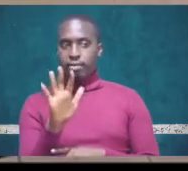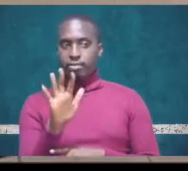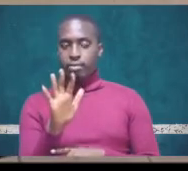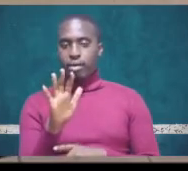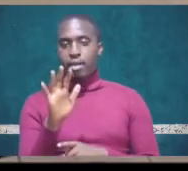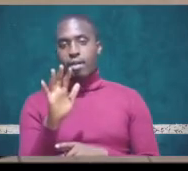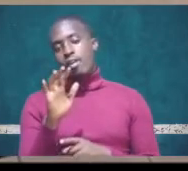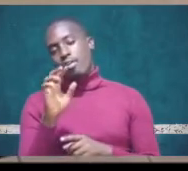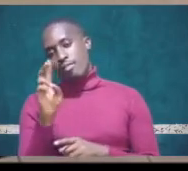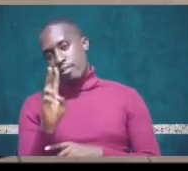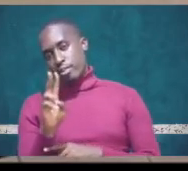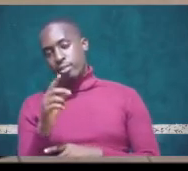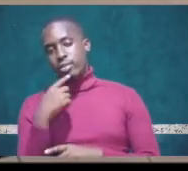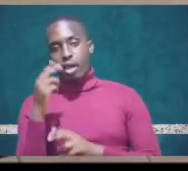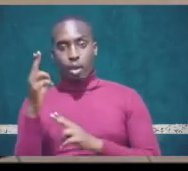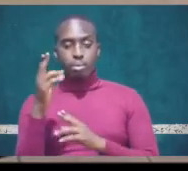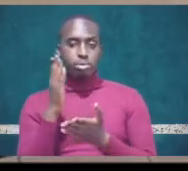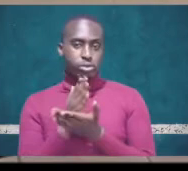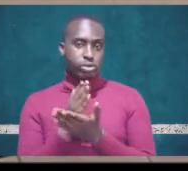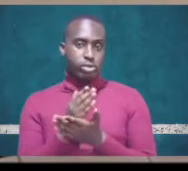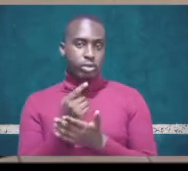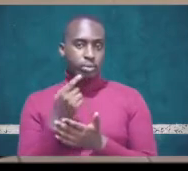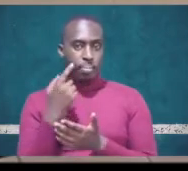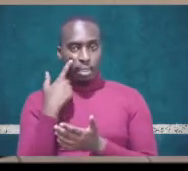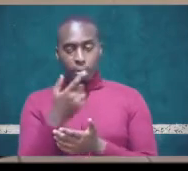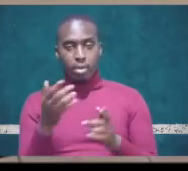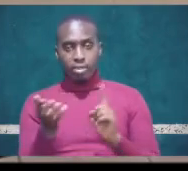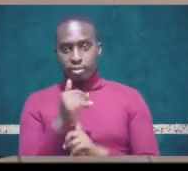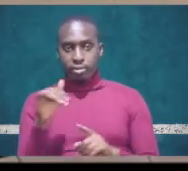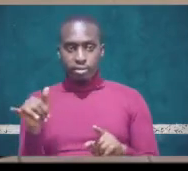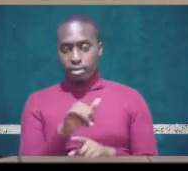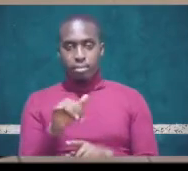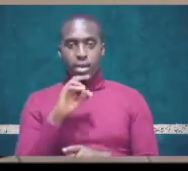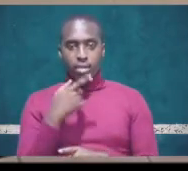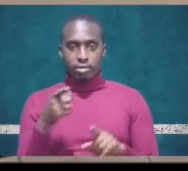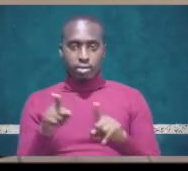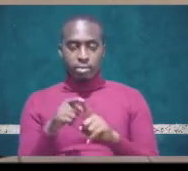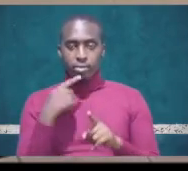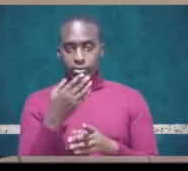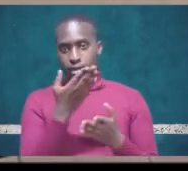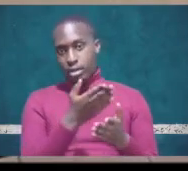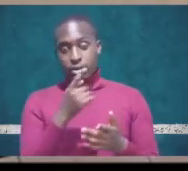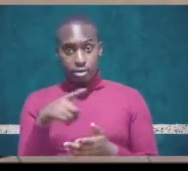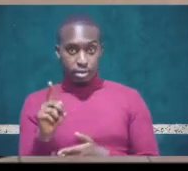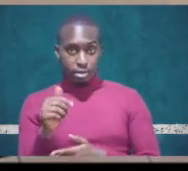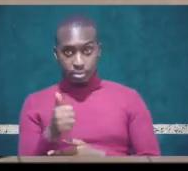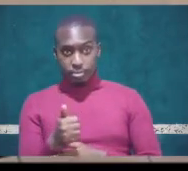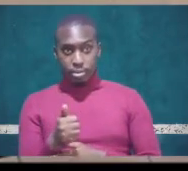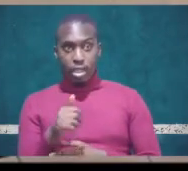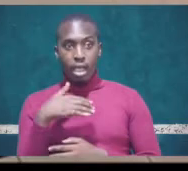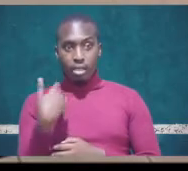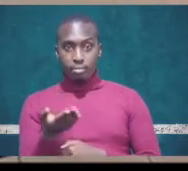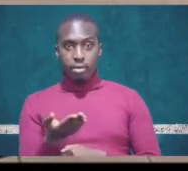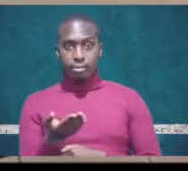2.25 volts. So I hope that you have determined the same answers as what we are determining there, right? So